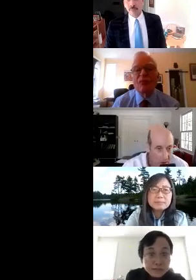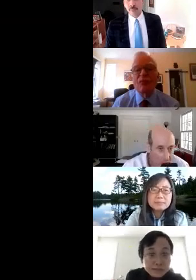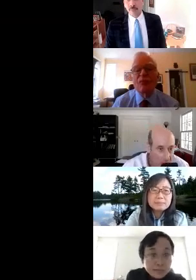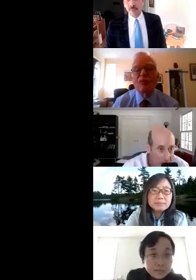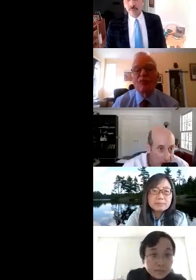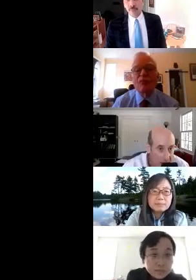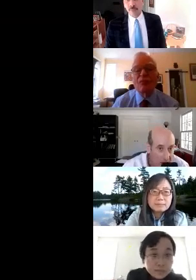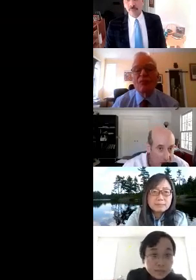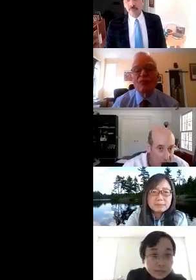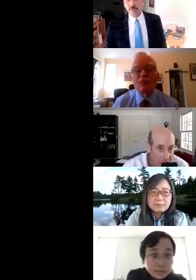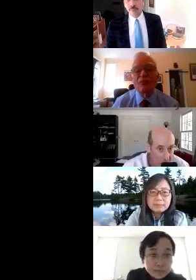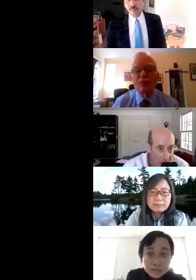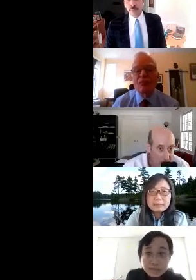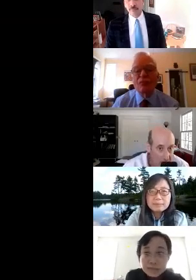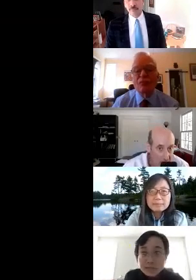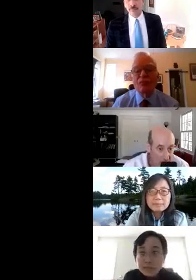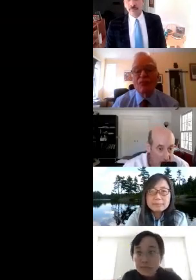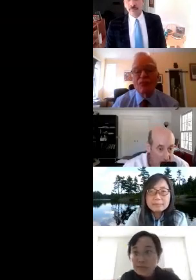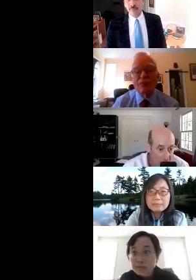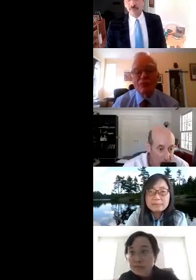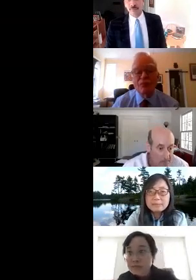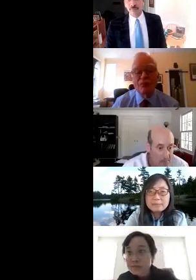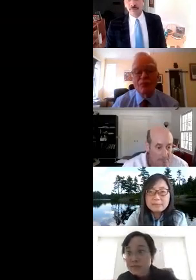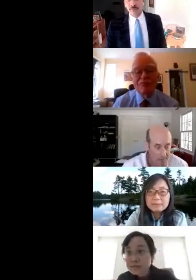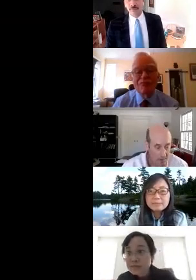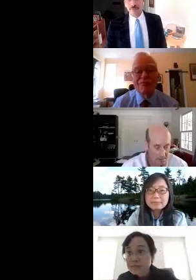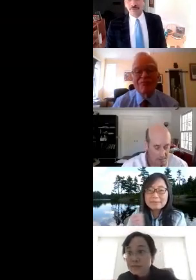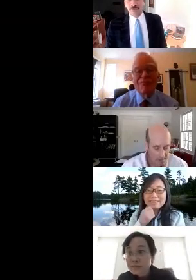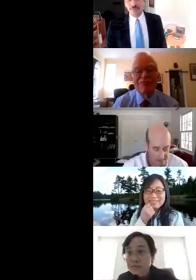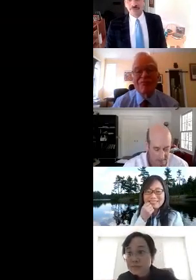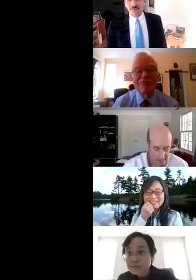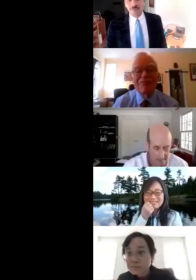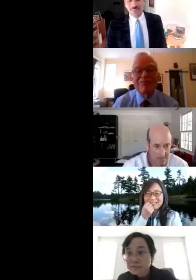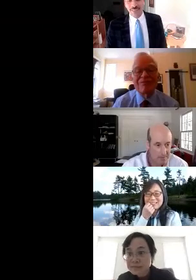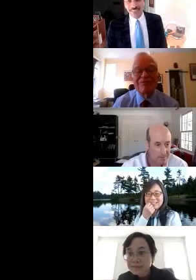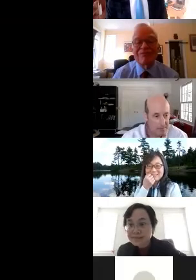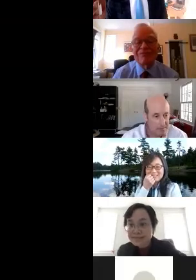You did great! Exclamation point, exclamation point.